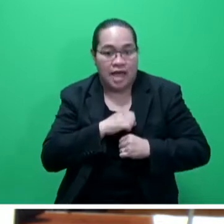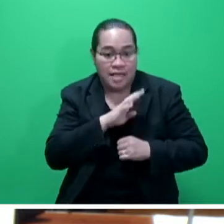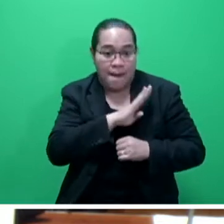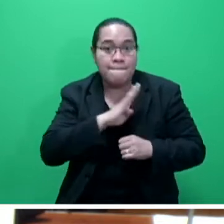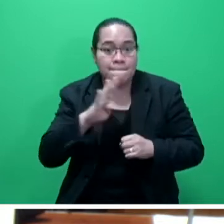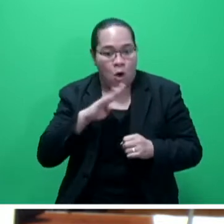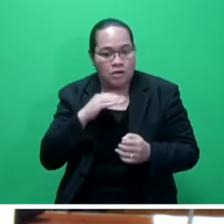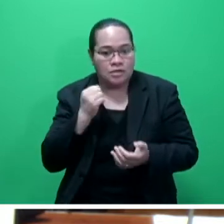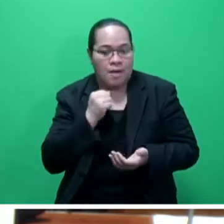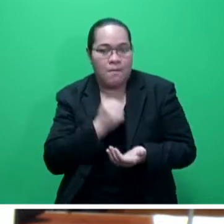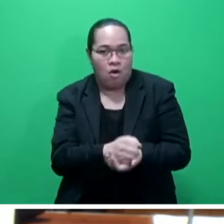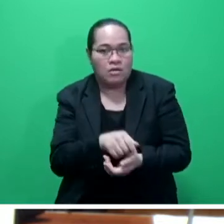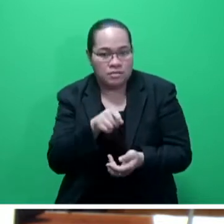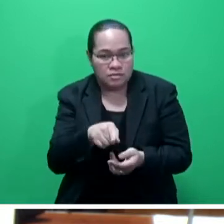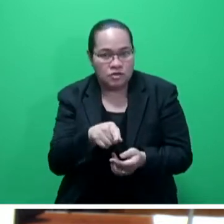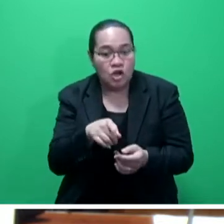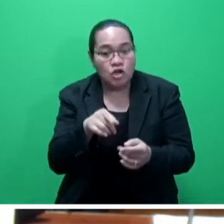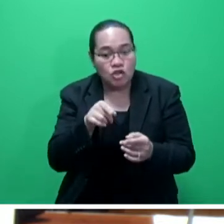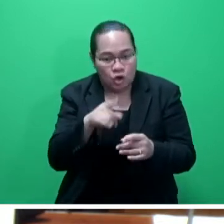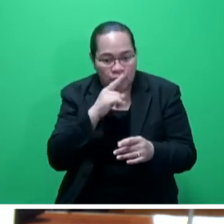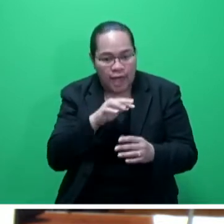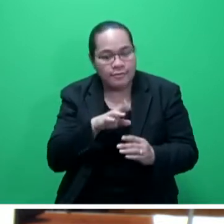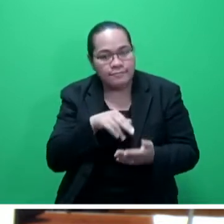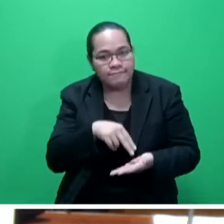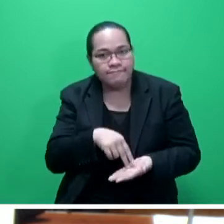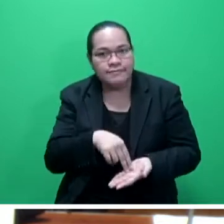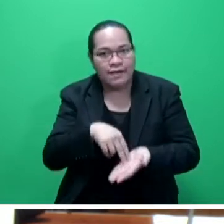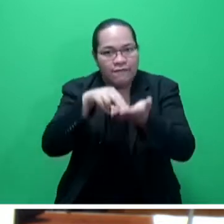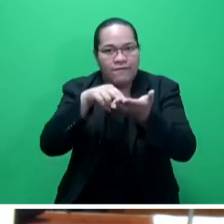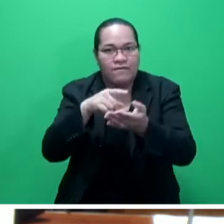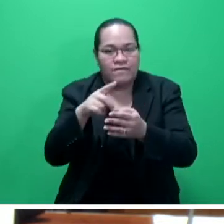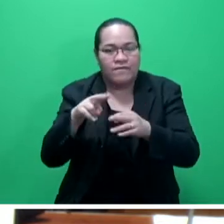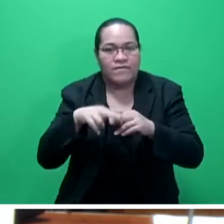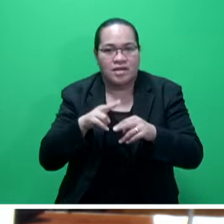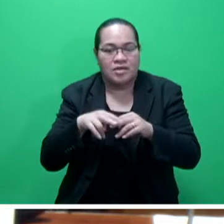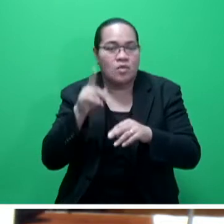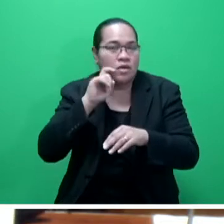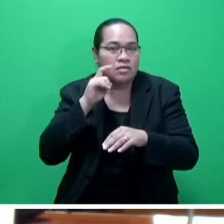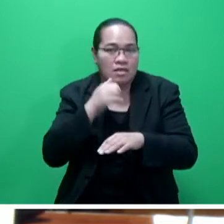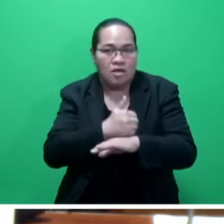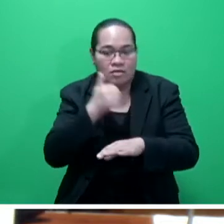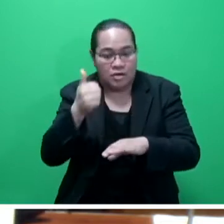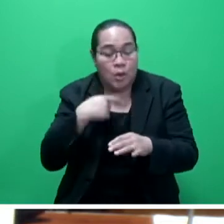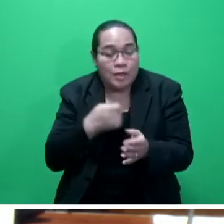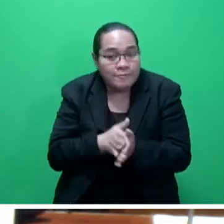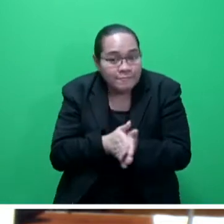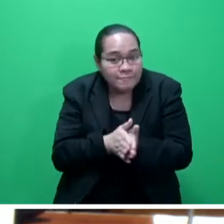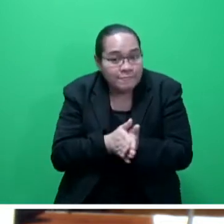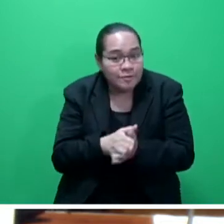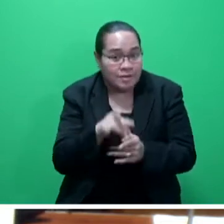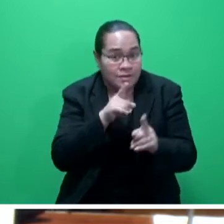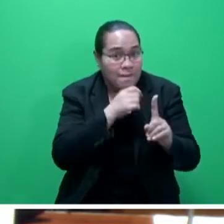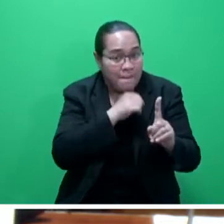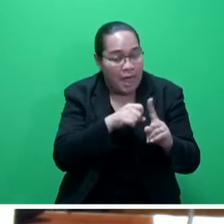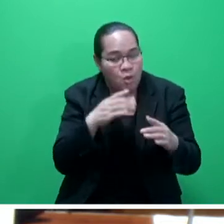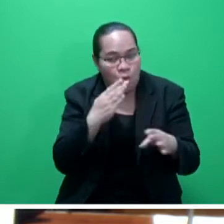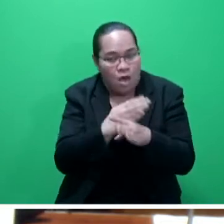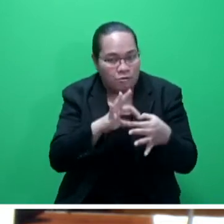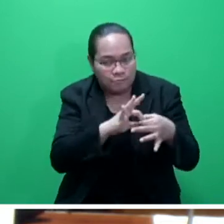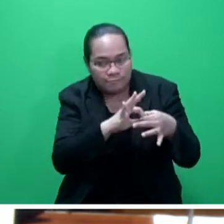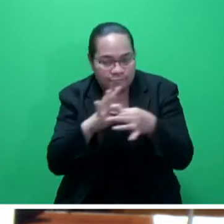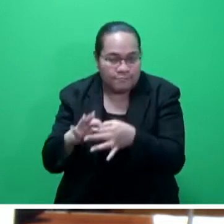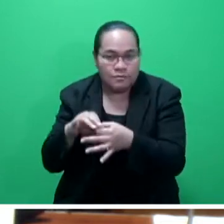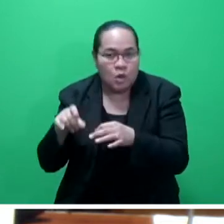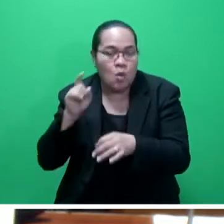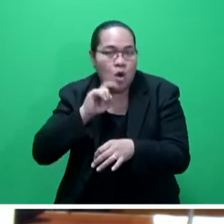be able to take Water Authority of Fiji to the next level. And we look forward to him working well with the board to be able to raise the performance of